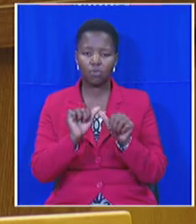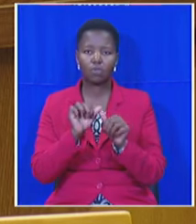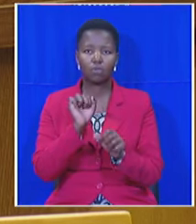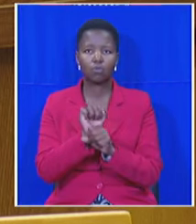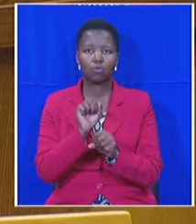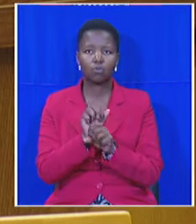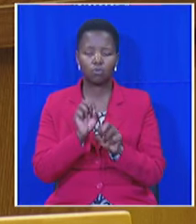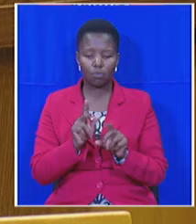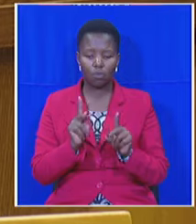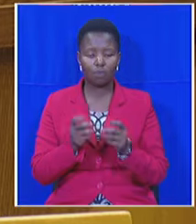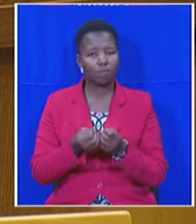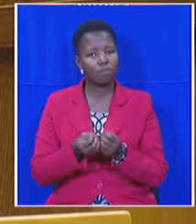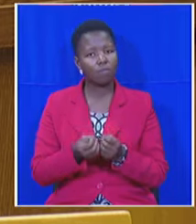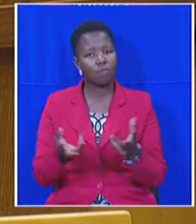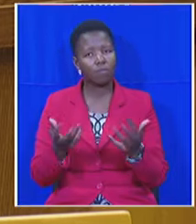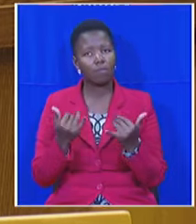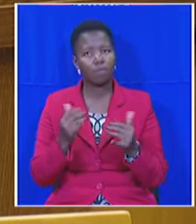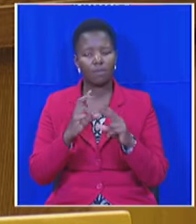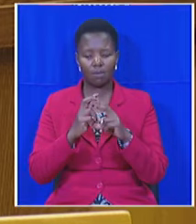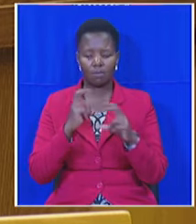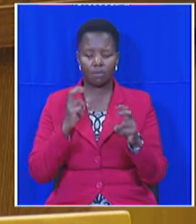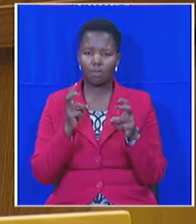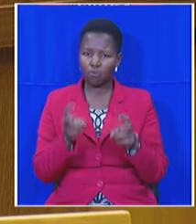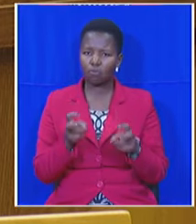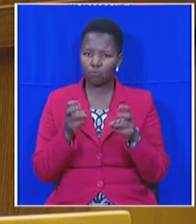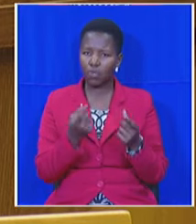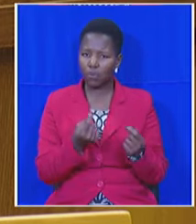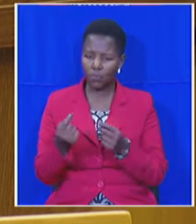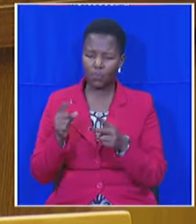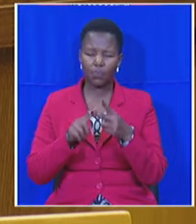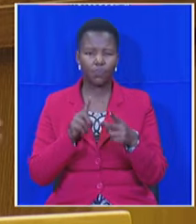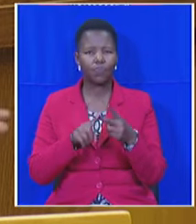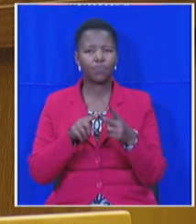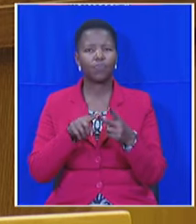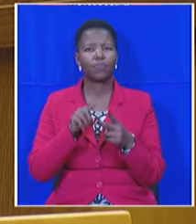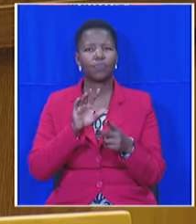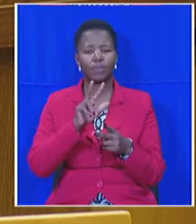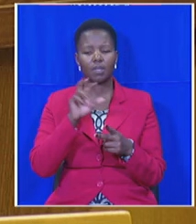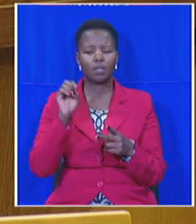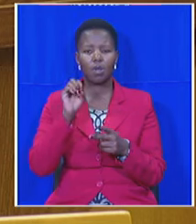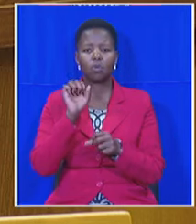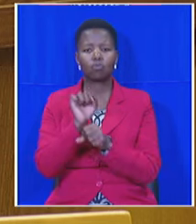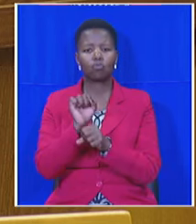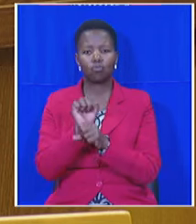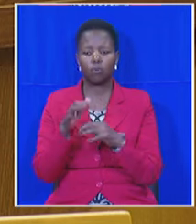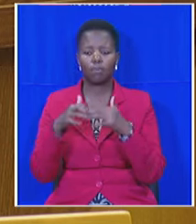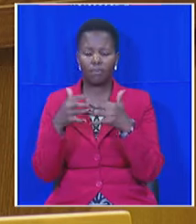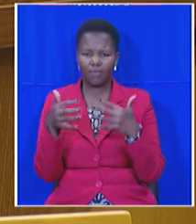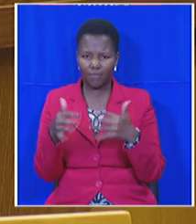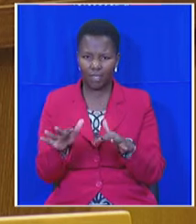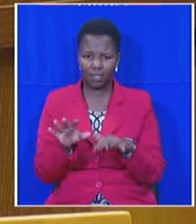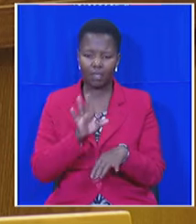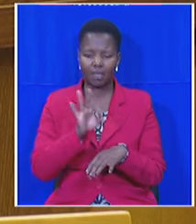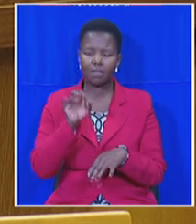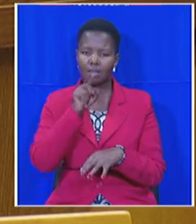opportunities through the rolling stock, how to produce 8,000 jobs direct and 33,000 indirect jobs that we continue to